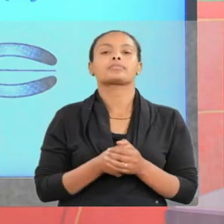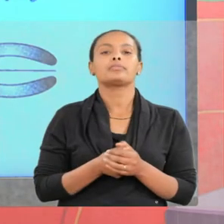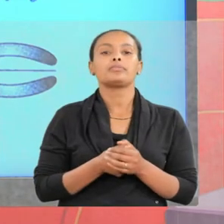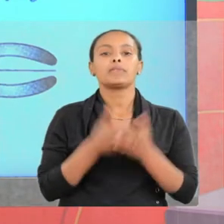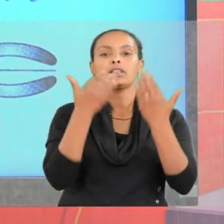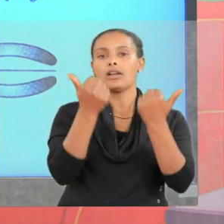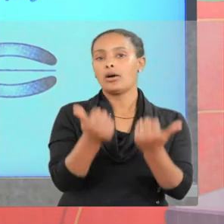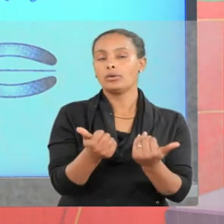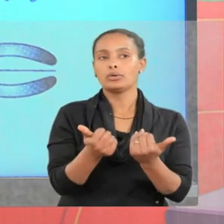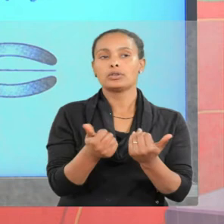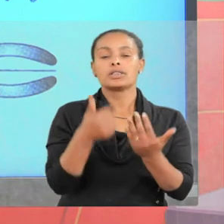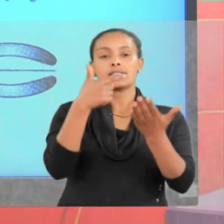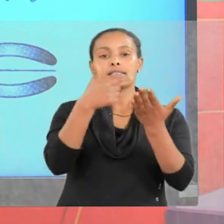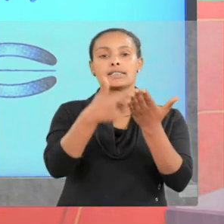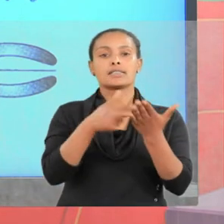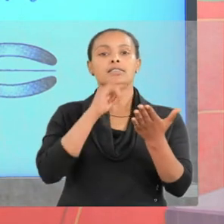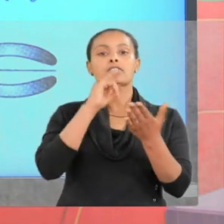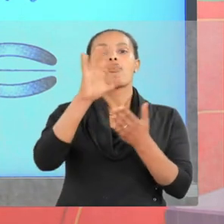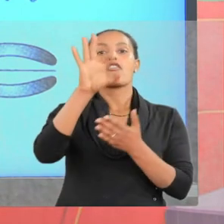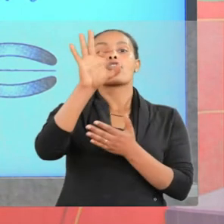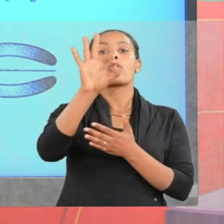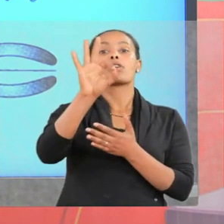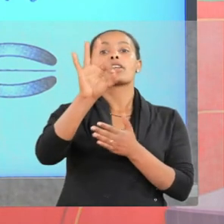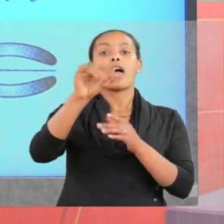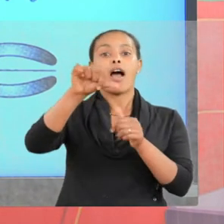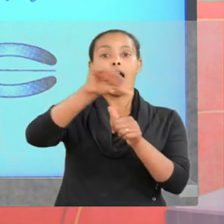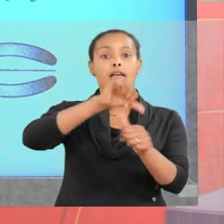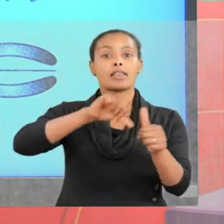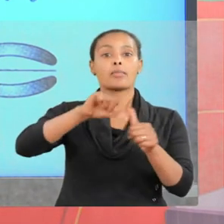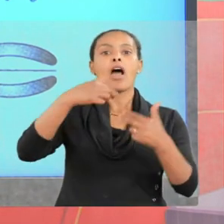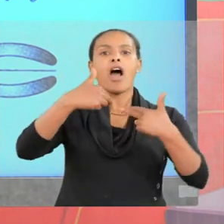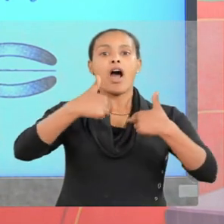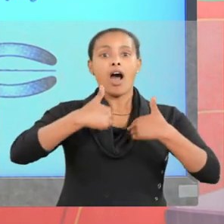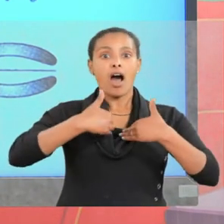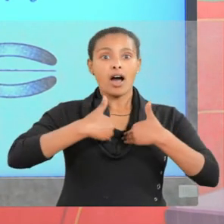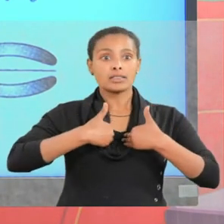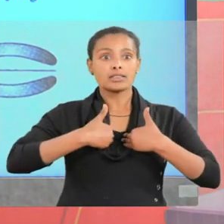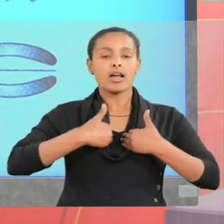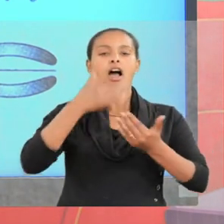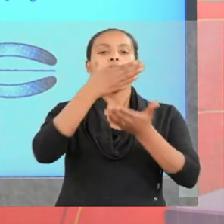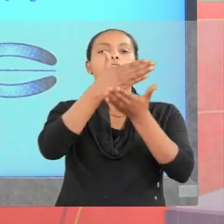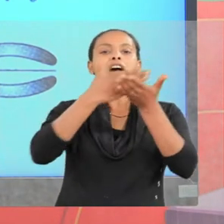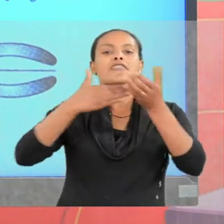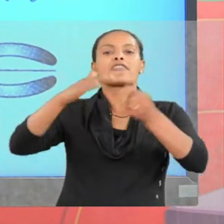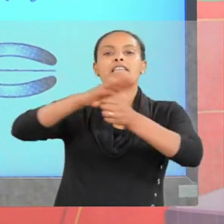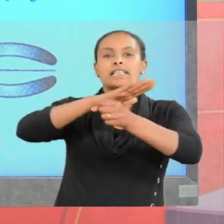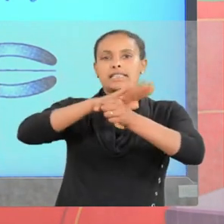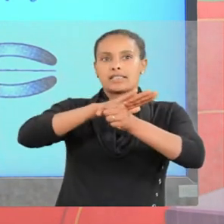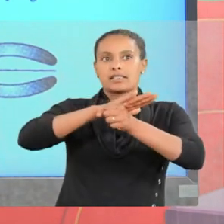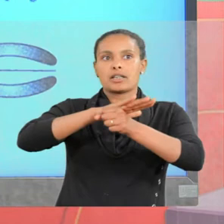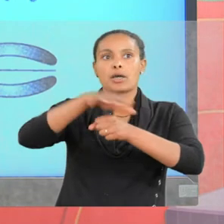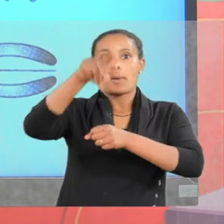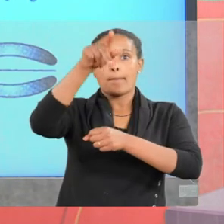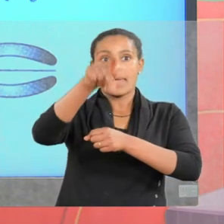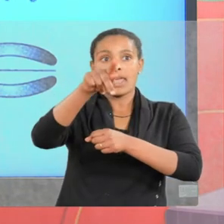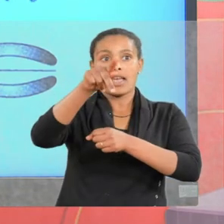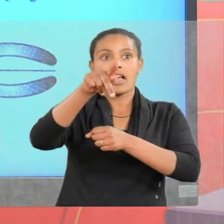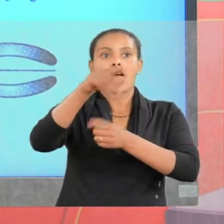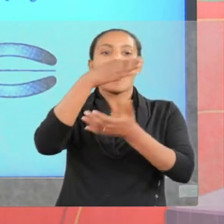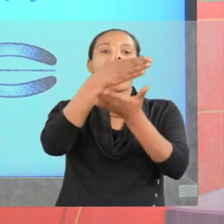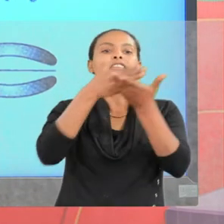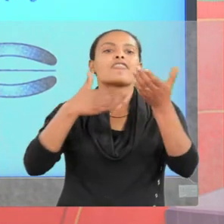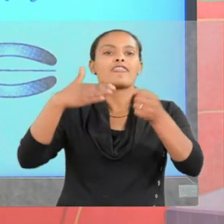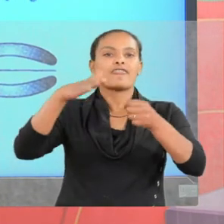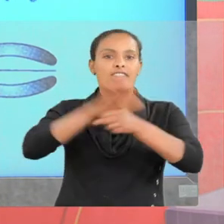5. Now, this fluorine atom has half-filled p atomic orbital, you see? P atomic orbital,